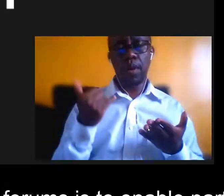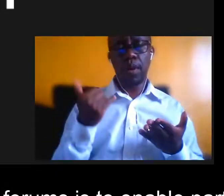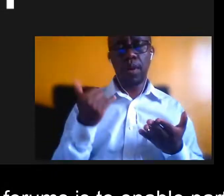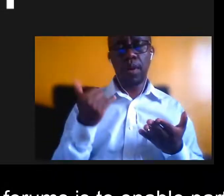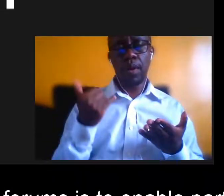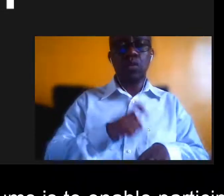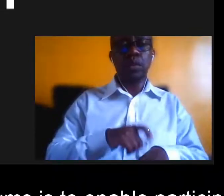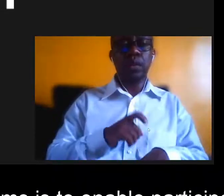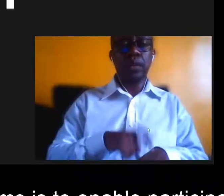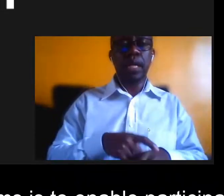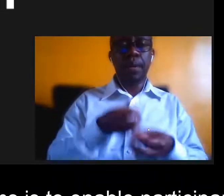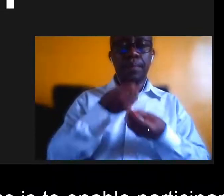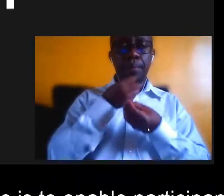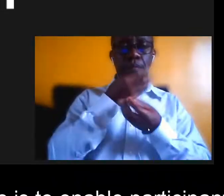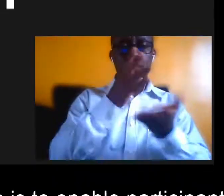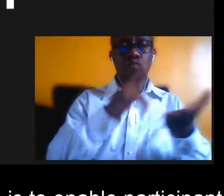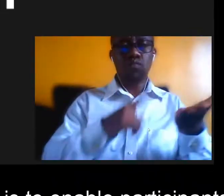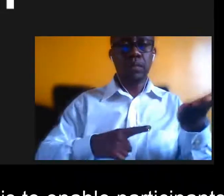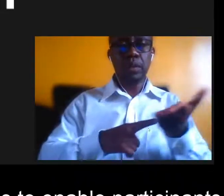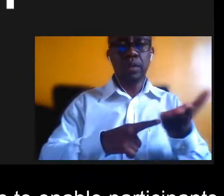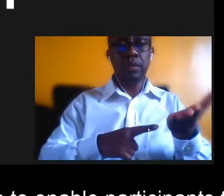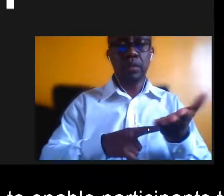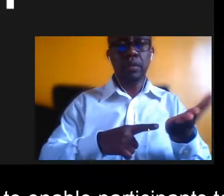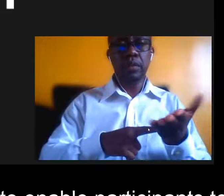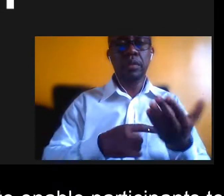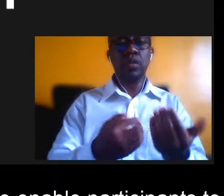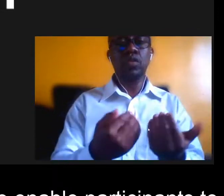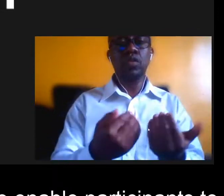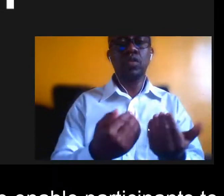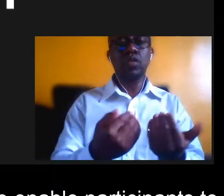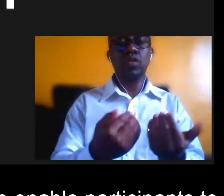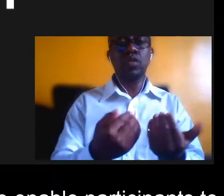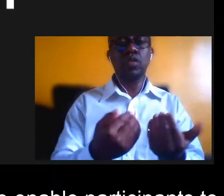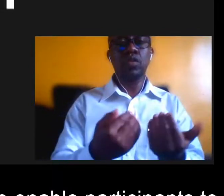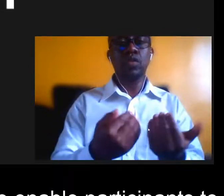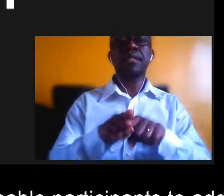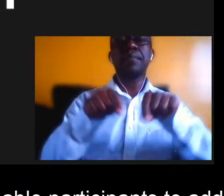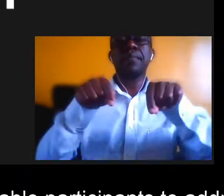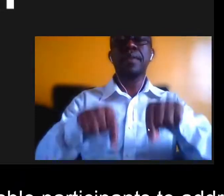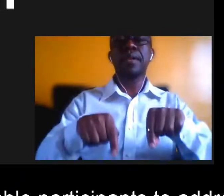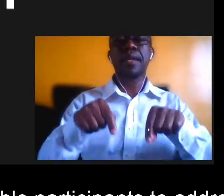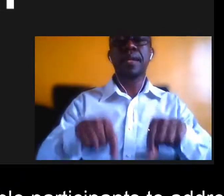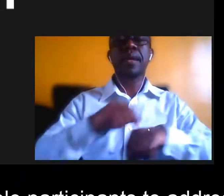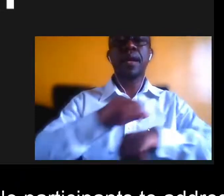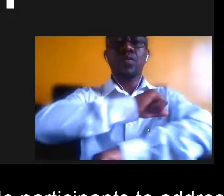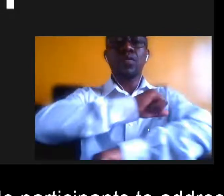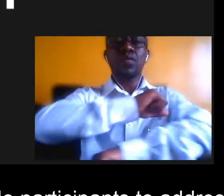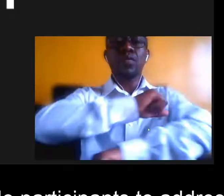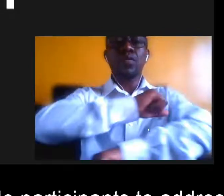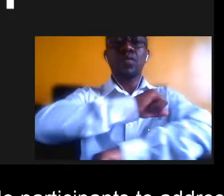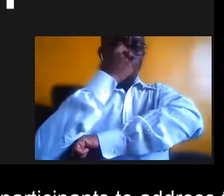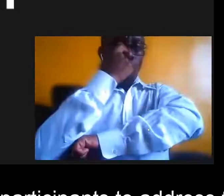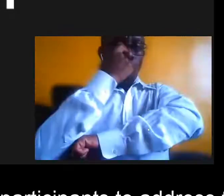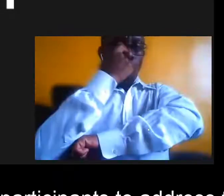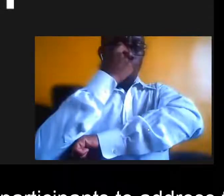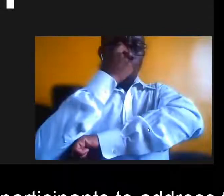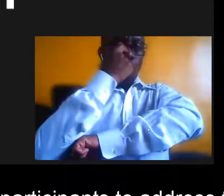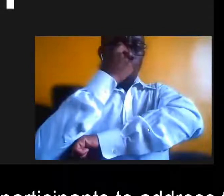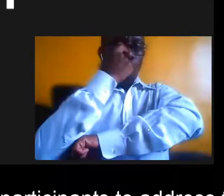information technology. Children are getting also their course at home on